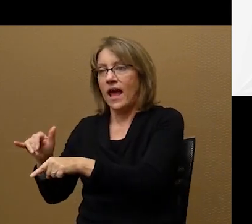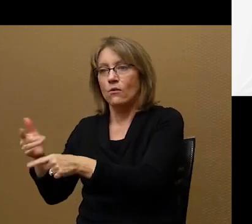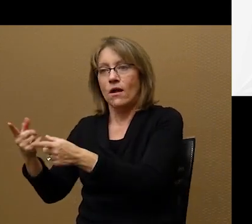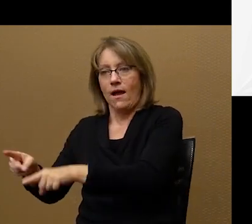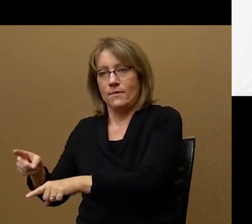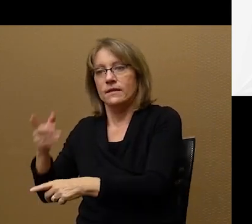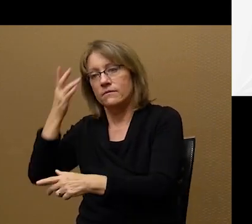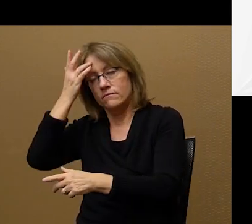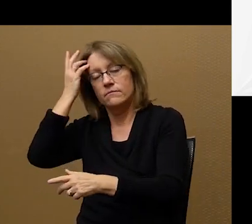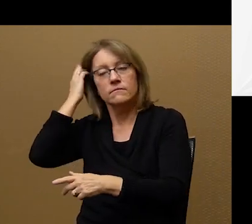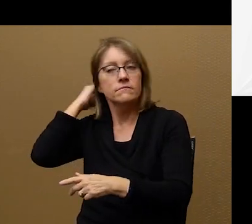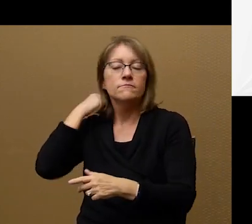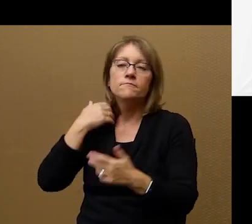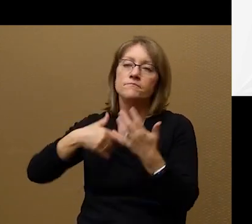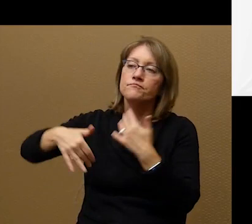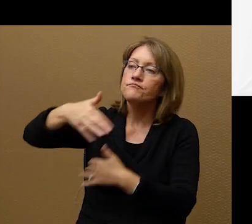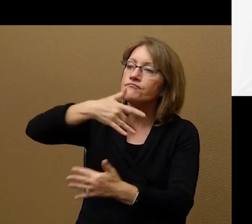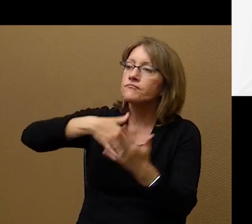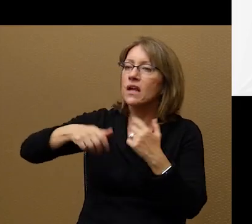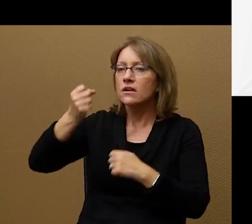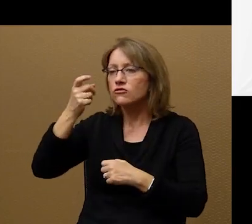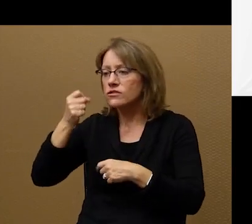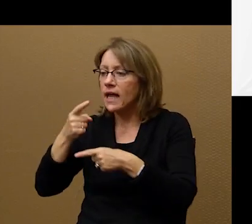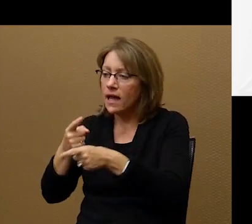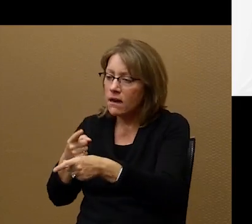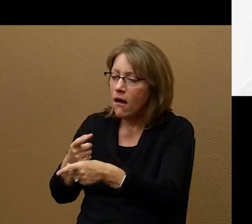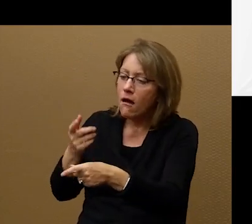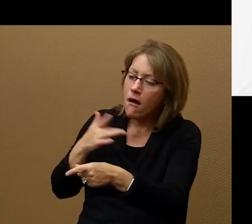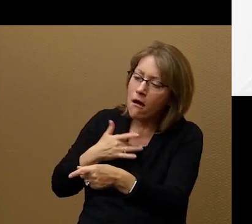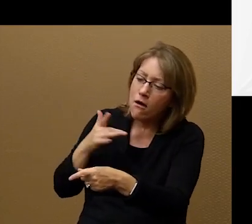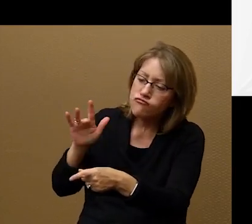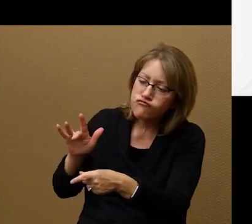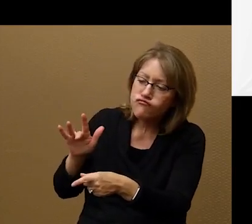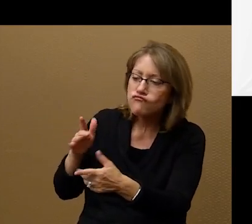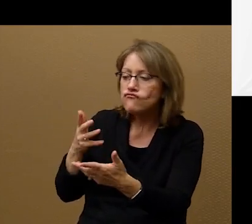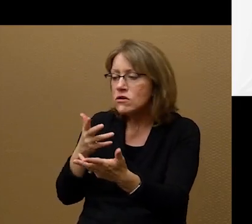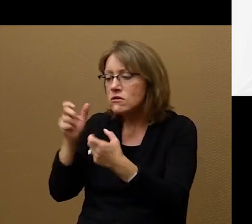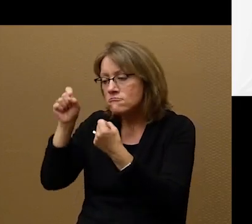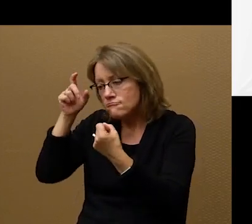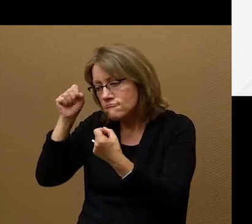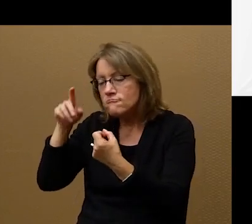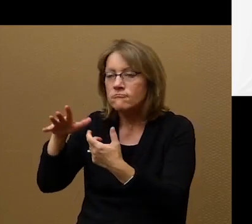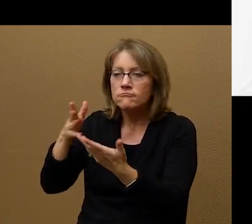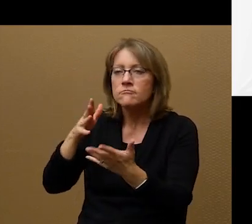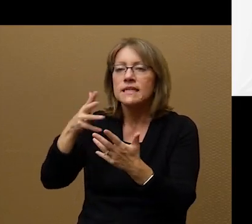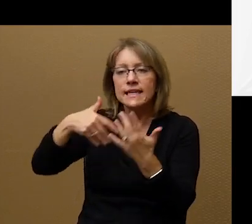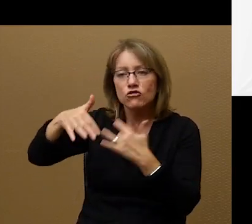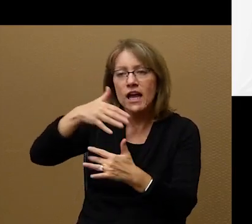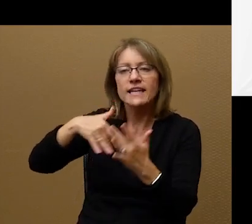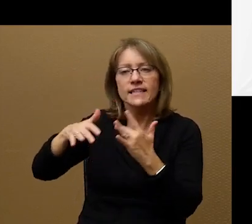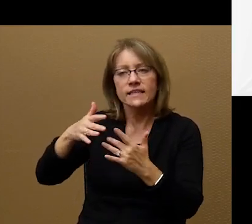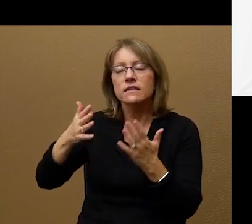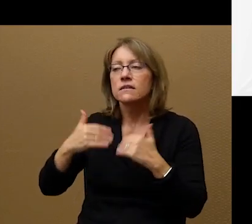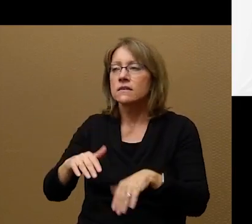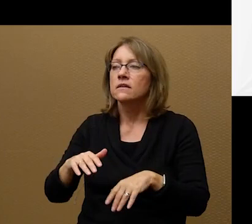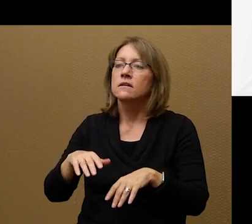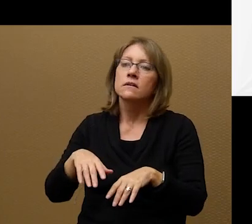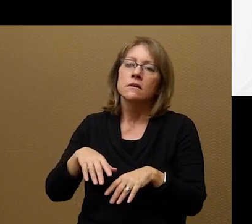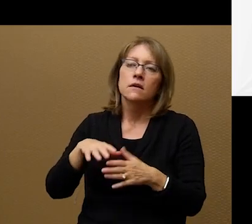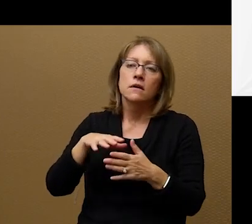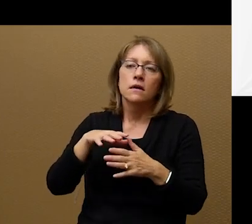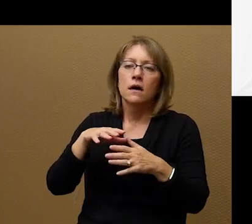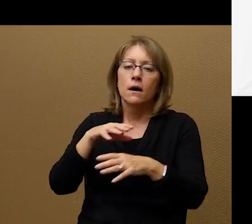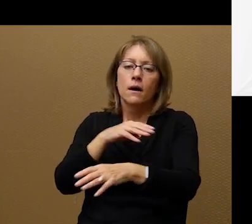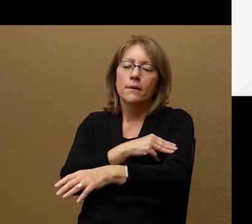skills, understanding empathy, understanding how to interact with someone. Learning readiness skills, motor skills, learning